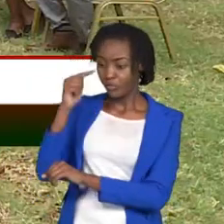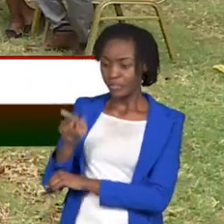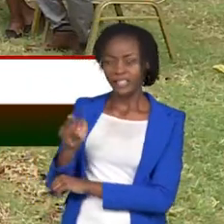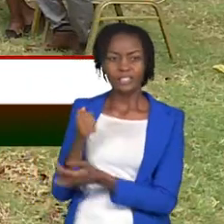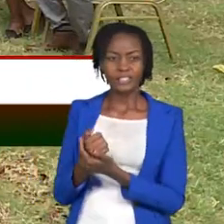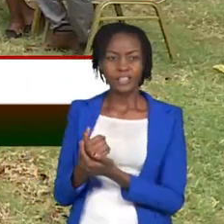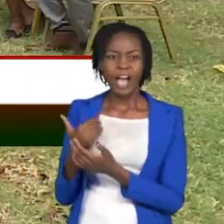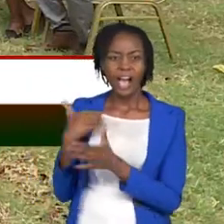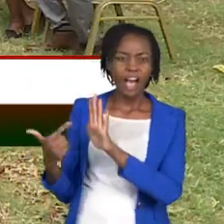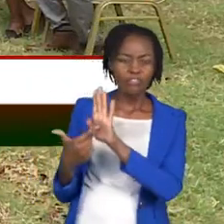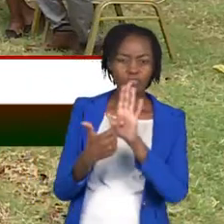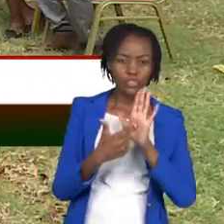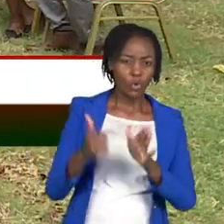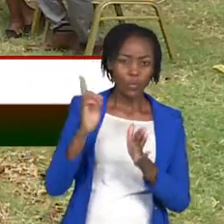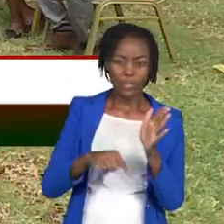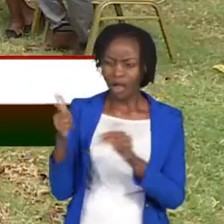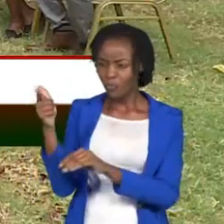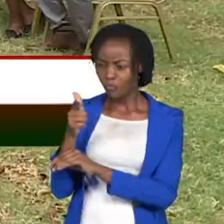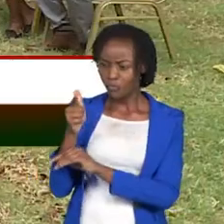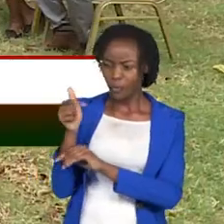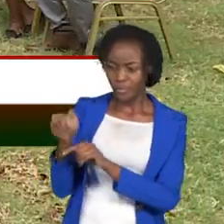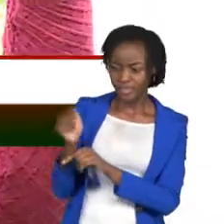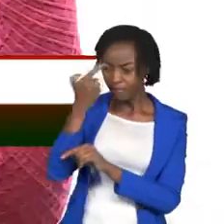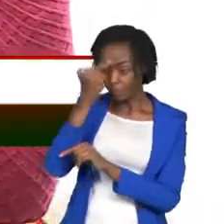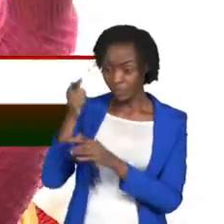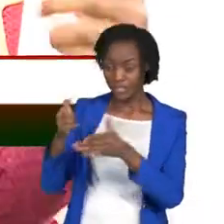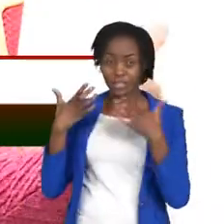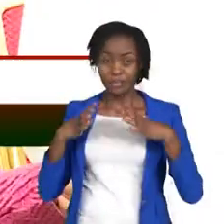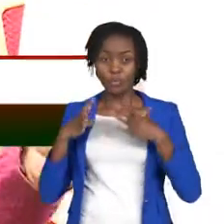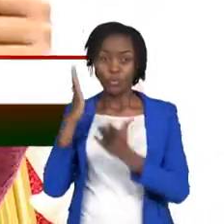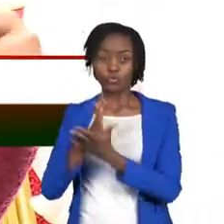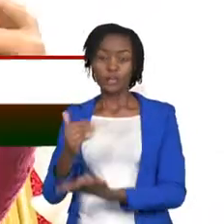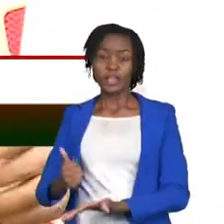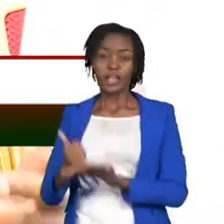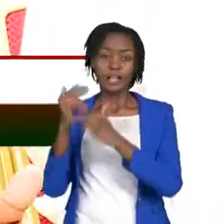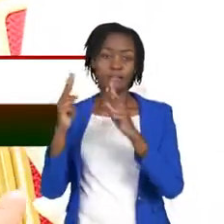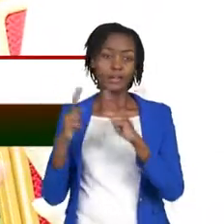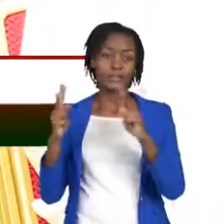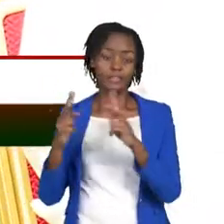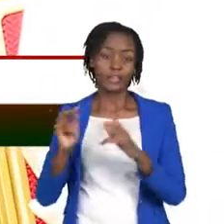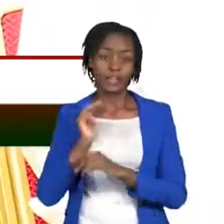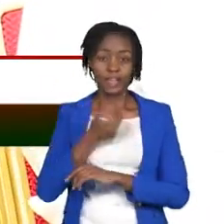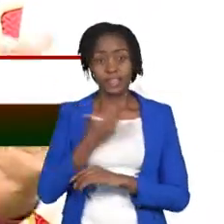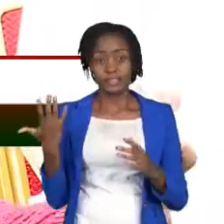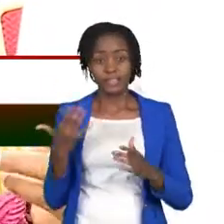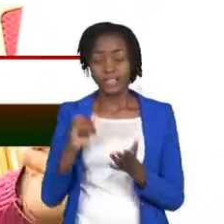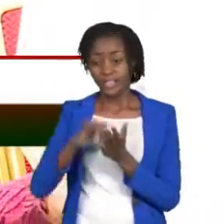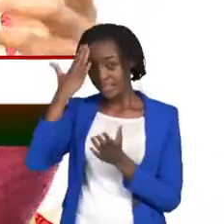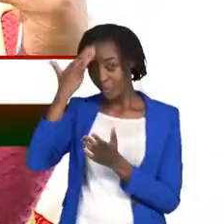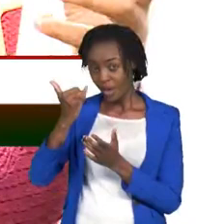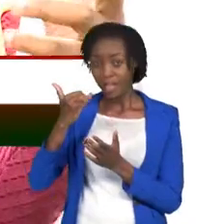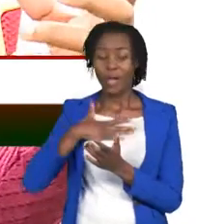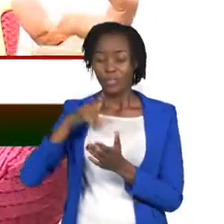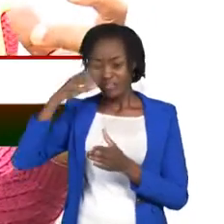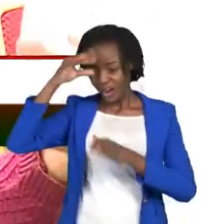Have a series about that, because these are people who made significant contributions to who we are today. Mm-hmm. That's why we study them. We study them because